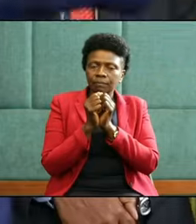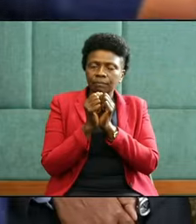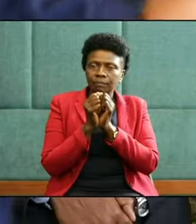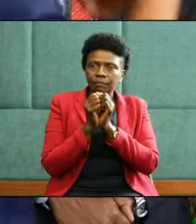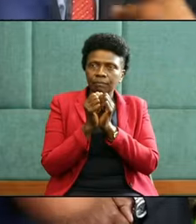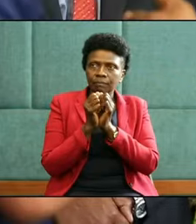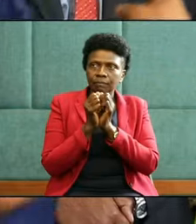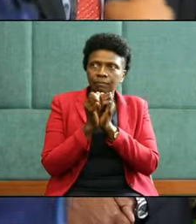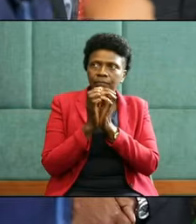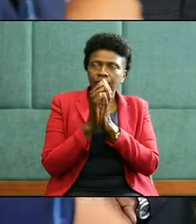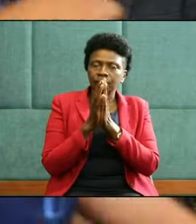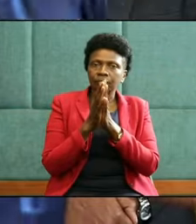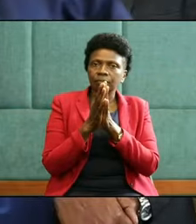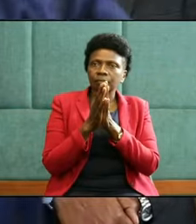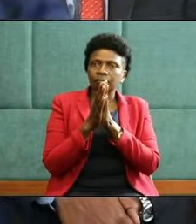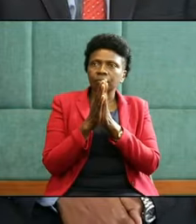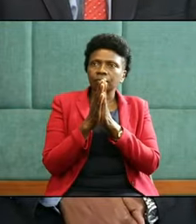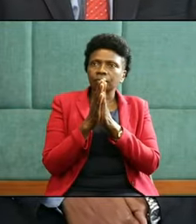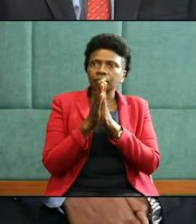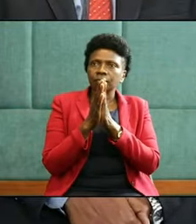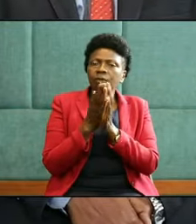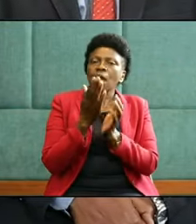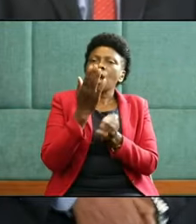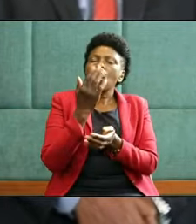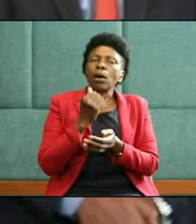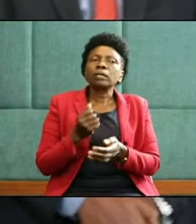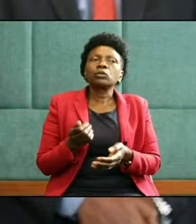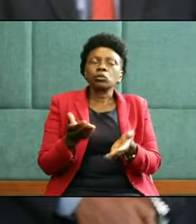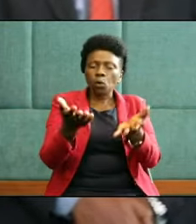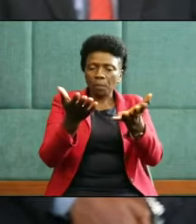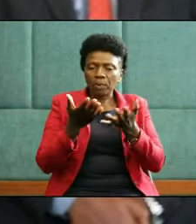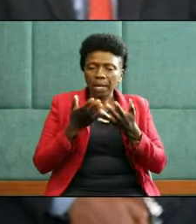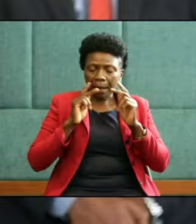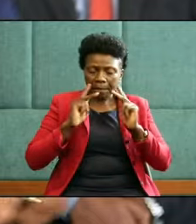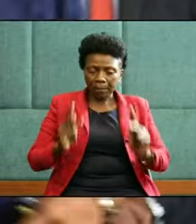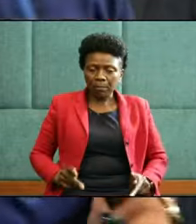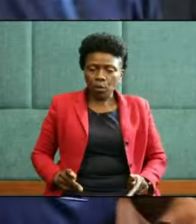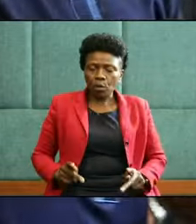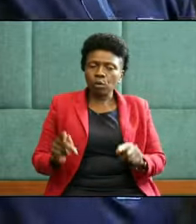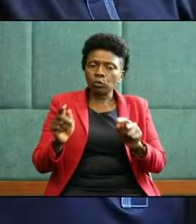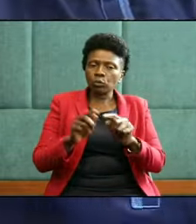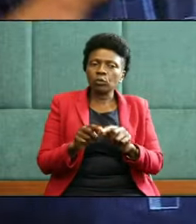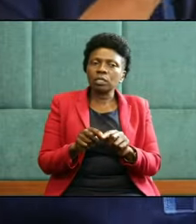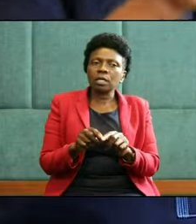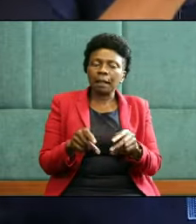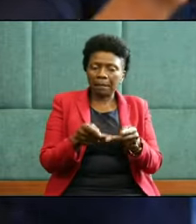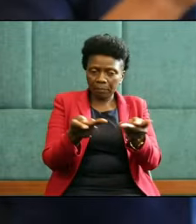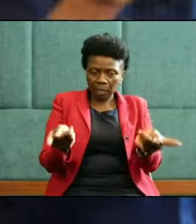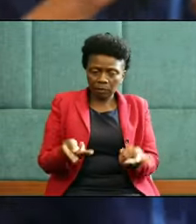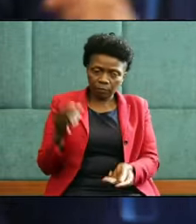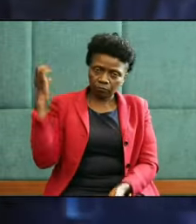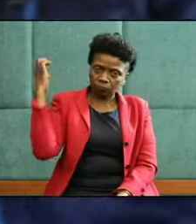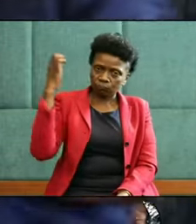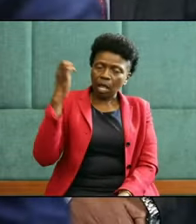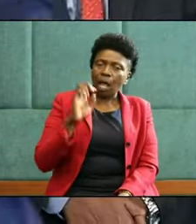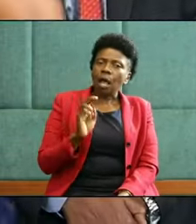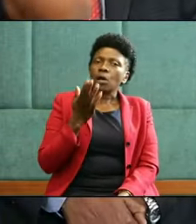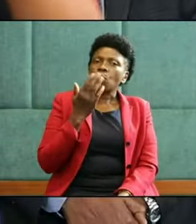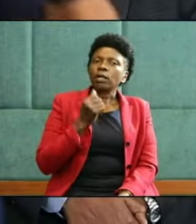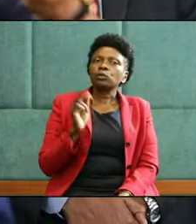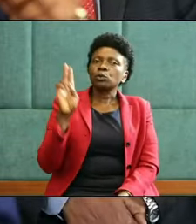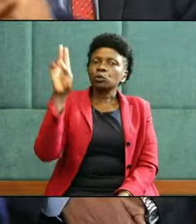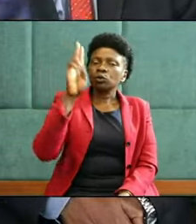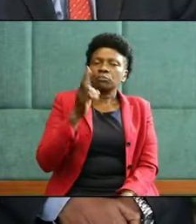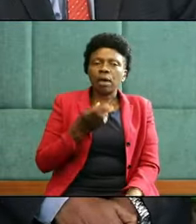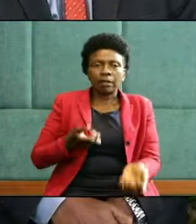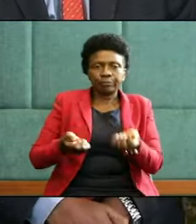cannot bring the people from their homes. I want to bring people to the field. I want to use my car. 2 weeks, if